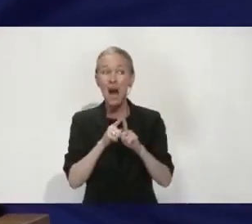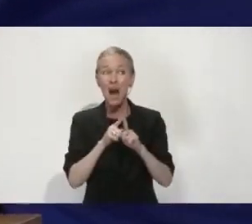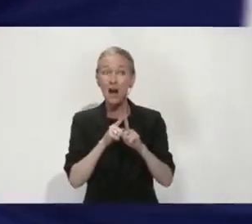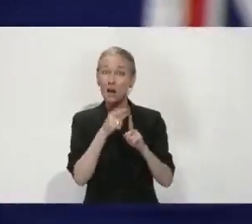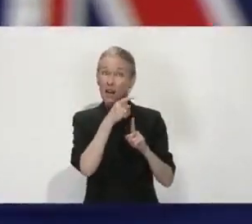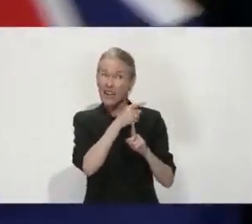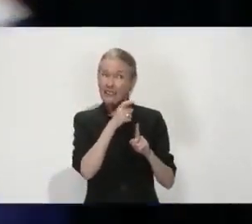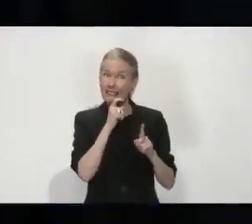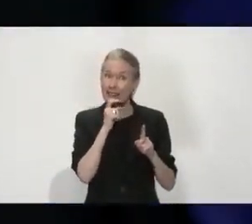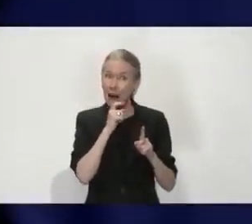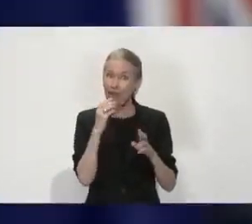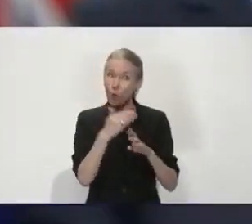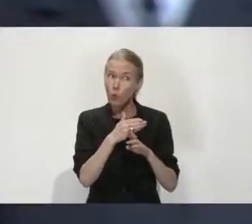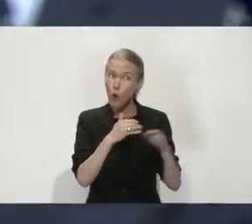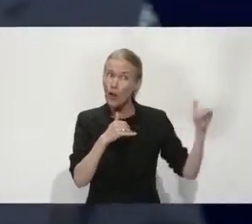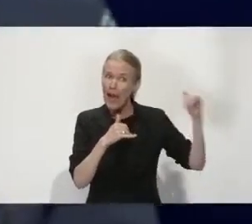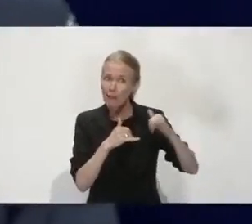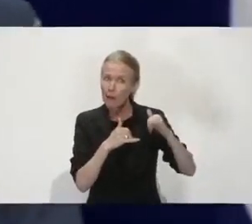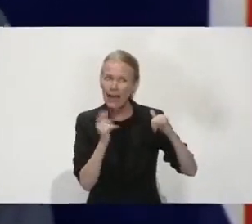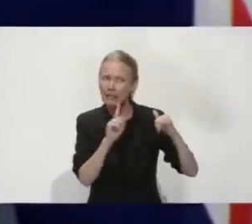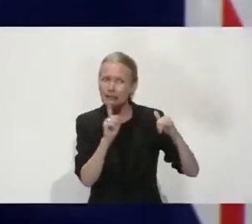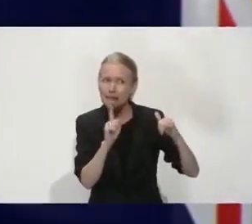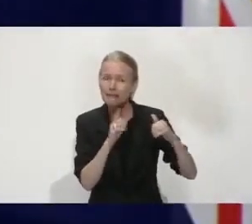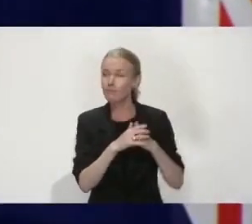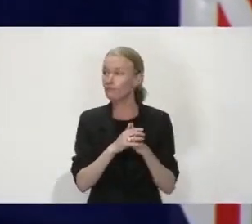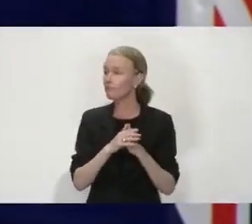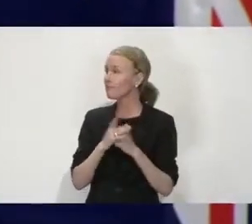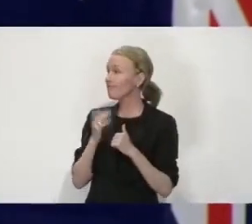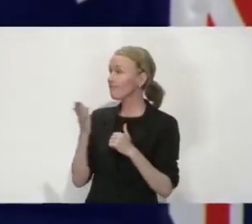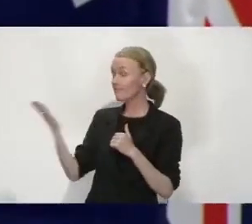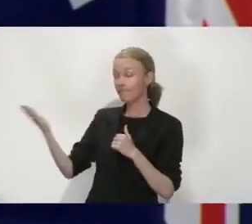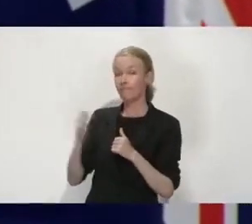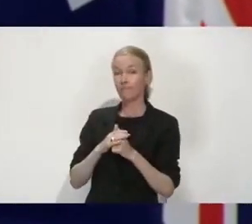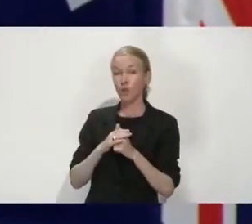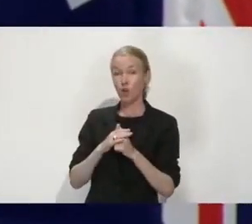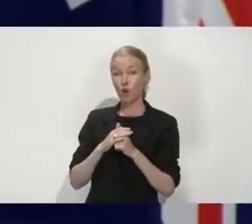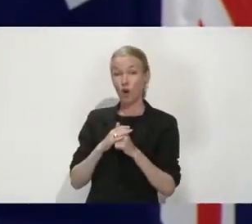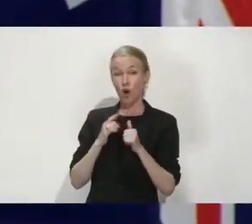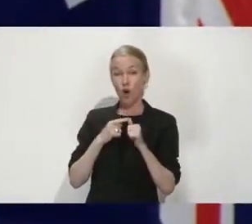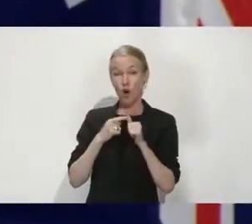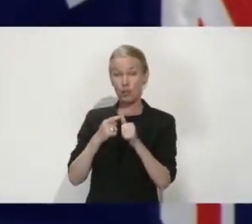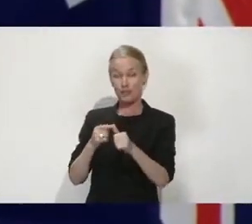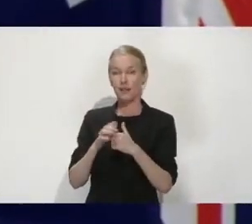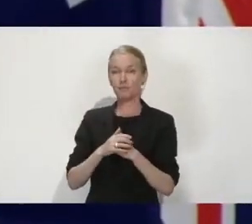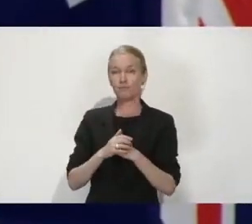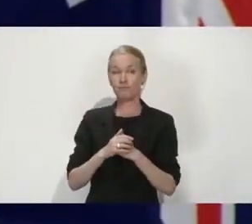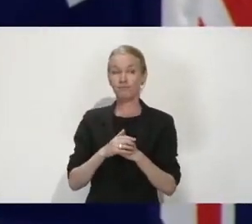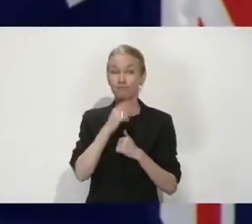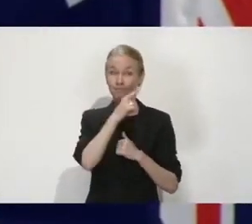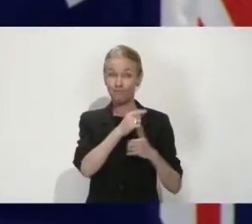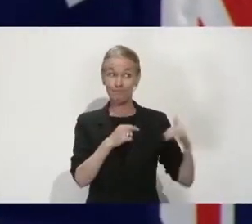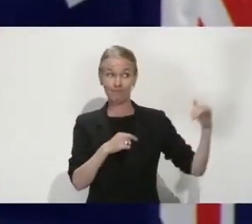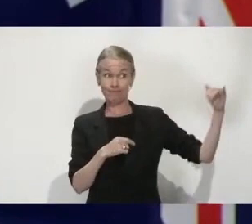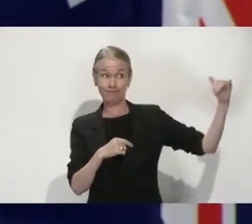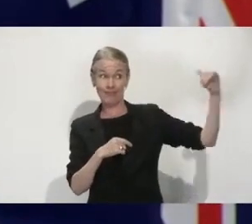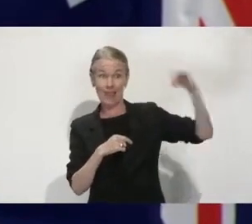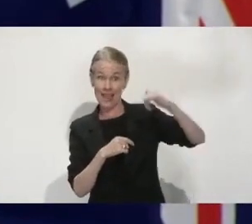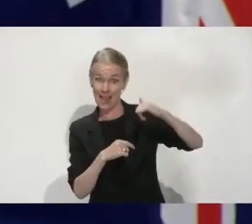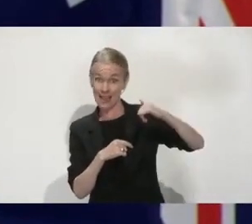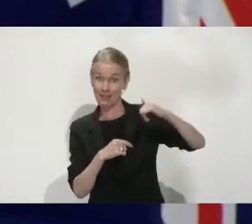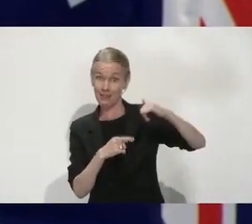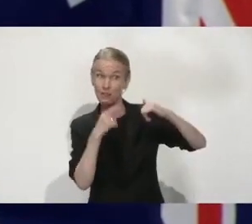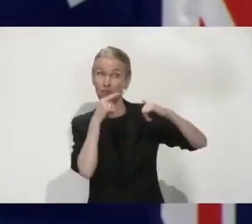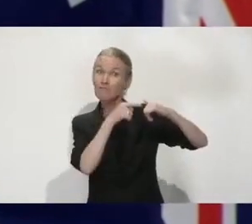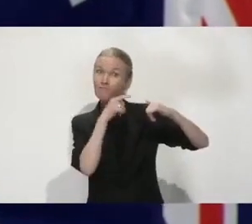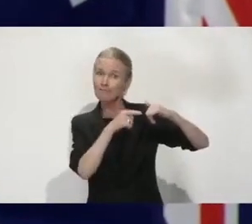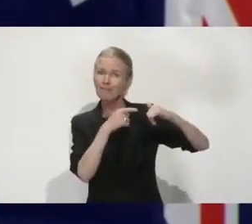Yeah, Air India flights routinely come through different places, including New Zealand, and their crew members are required to comply with Ministry